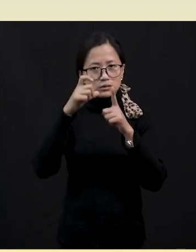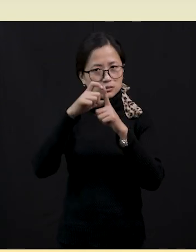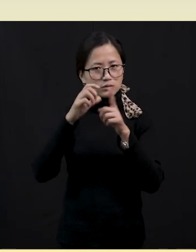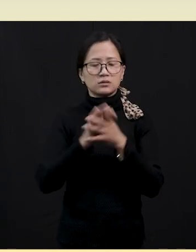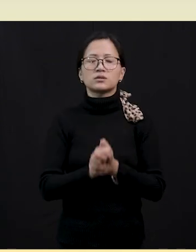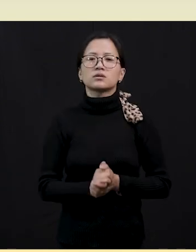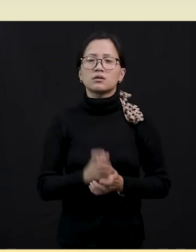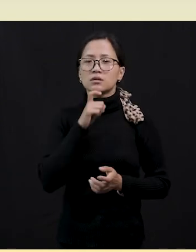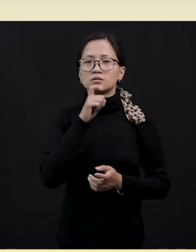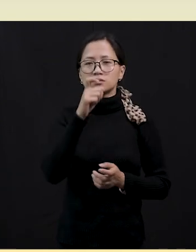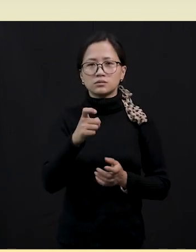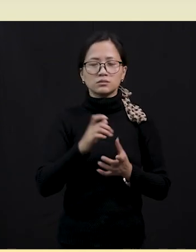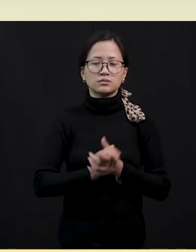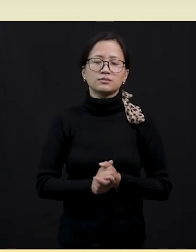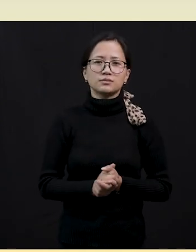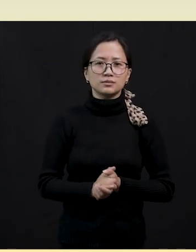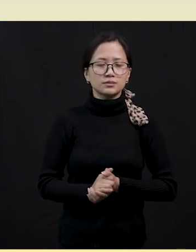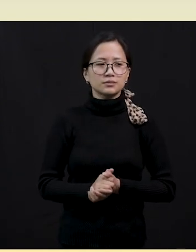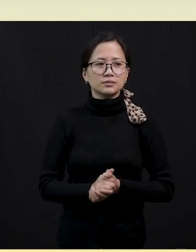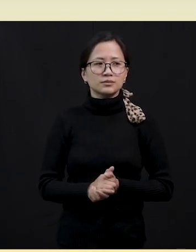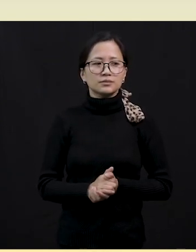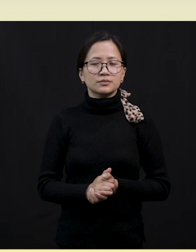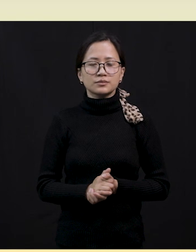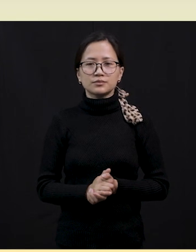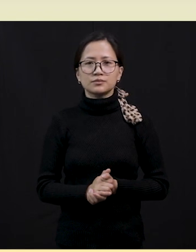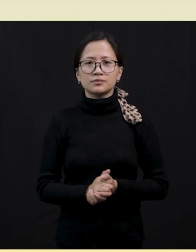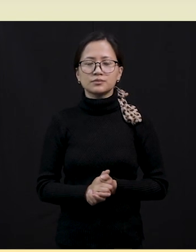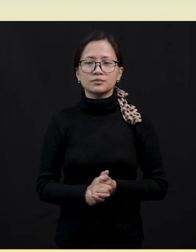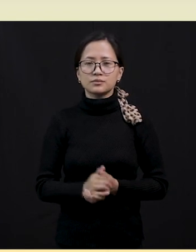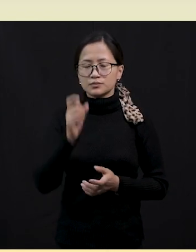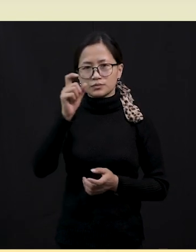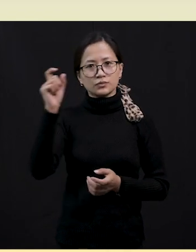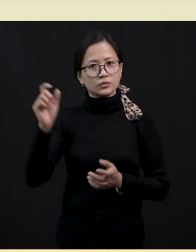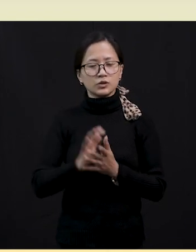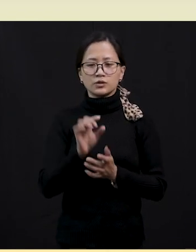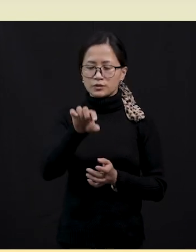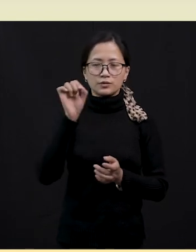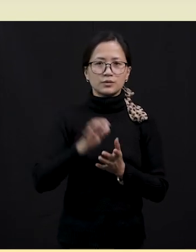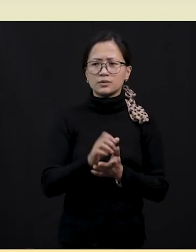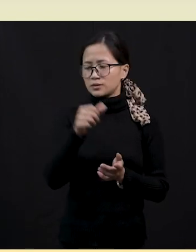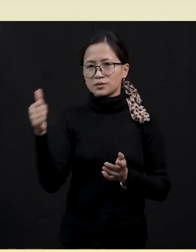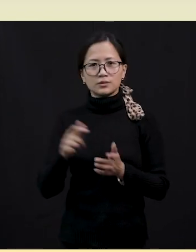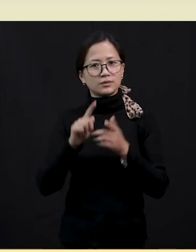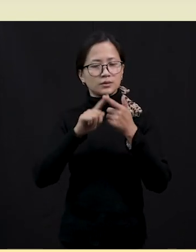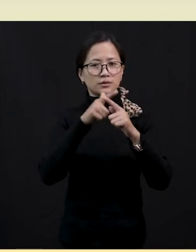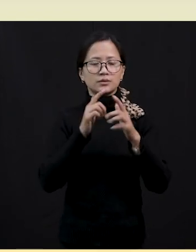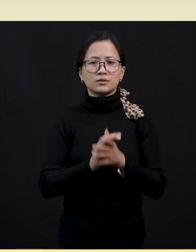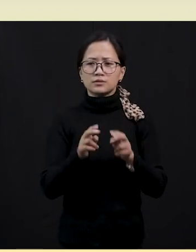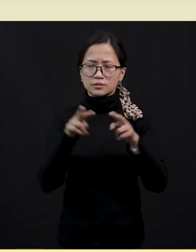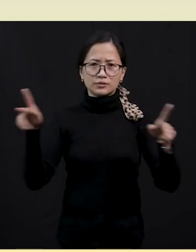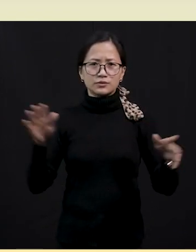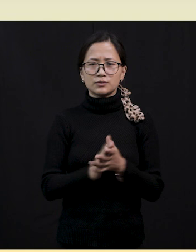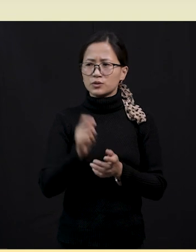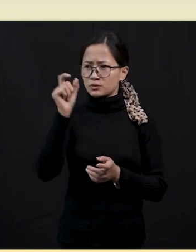were asked to return home. So these were the words. If you can find any other exercise which has